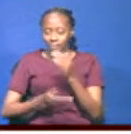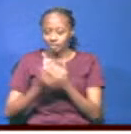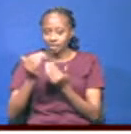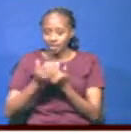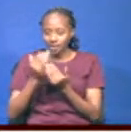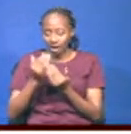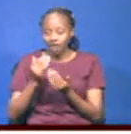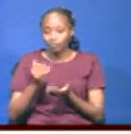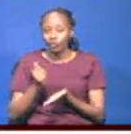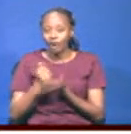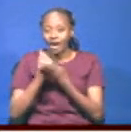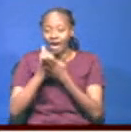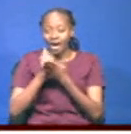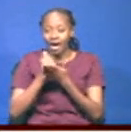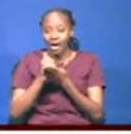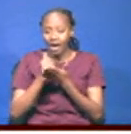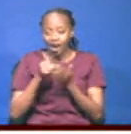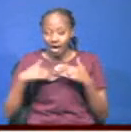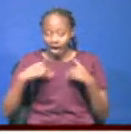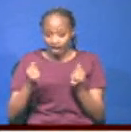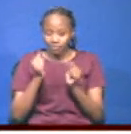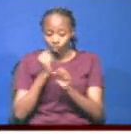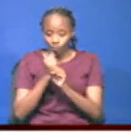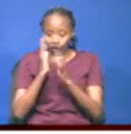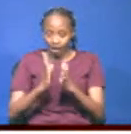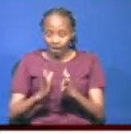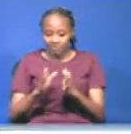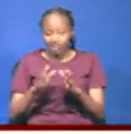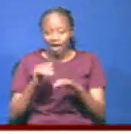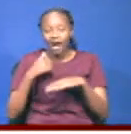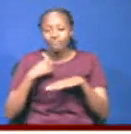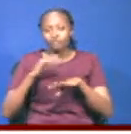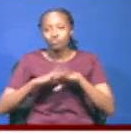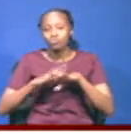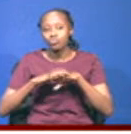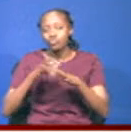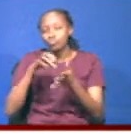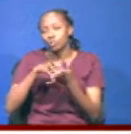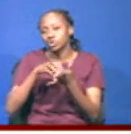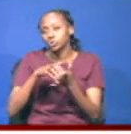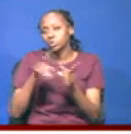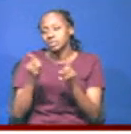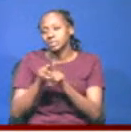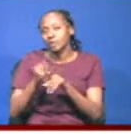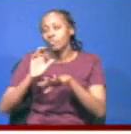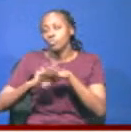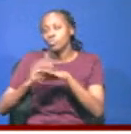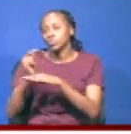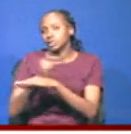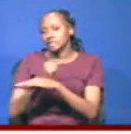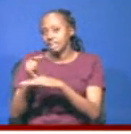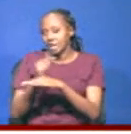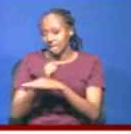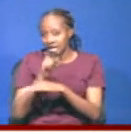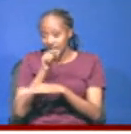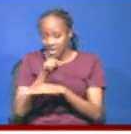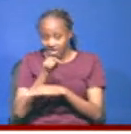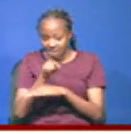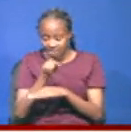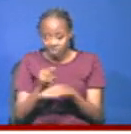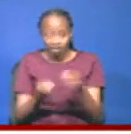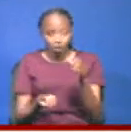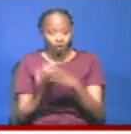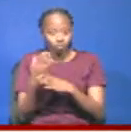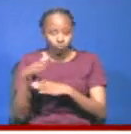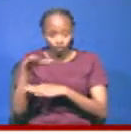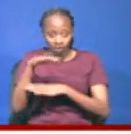good pay, good working conditions, and good training. This groundbreaking is an important step